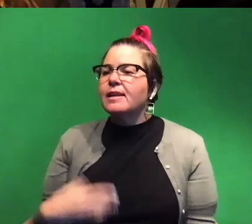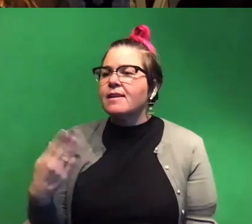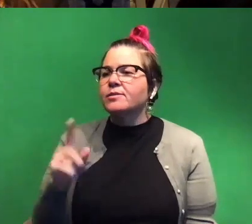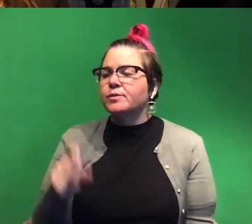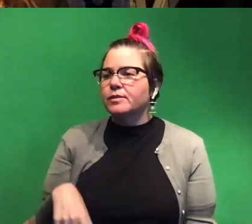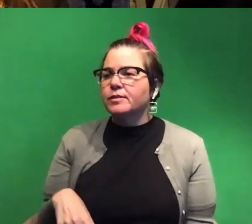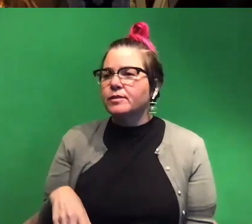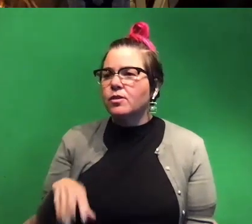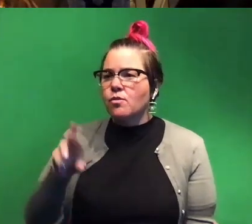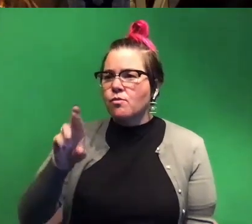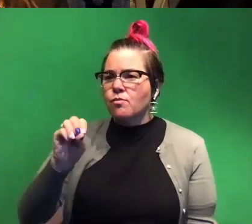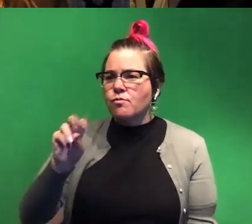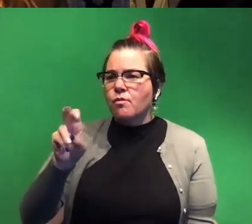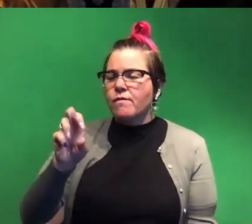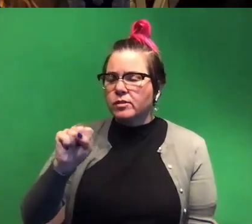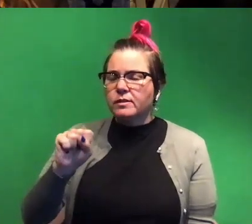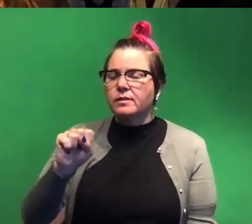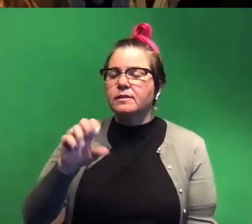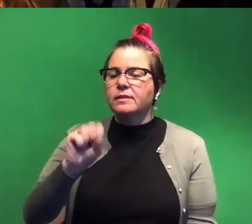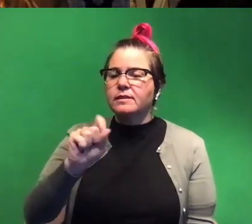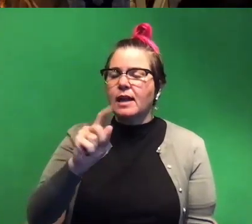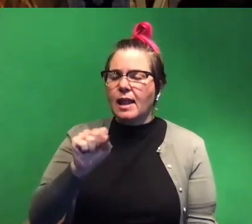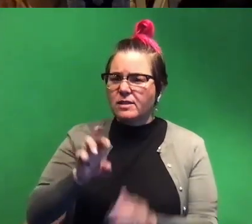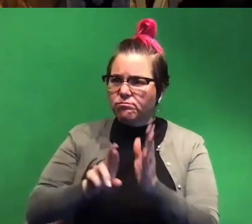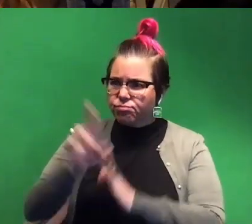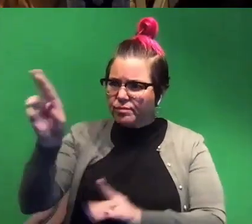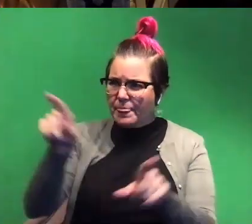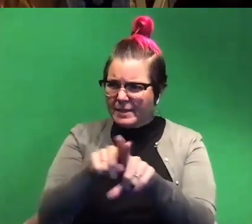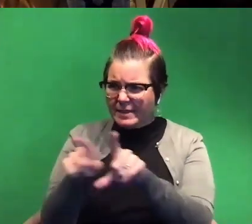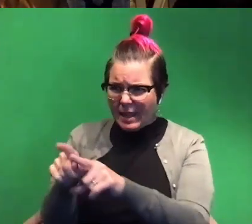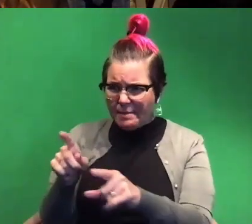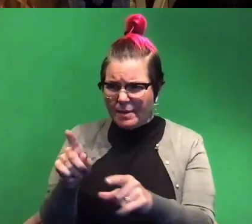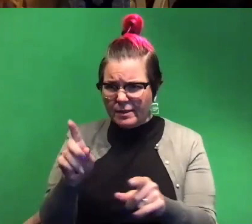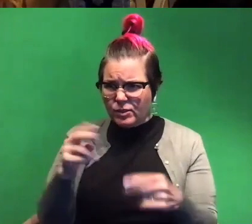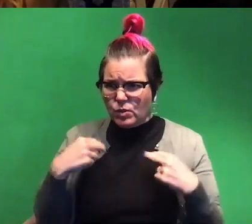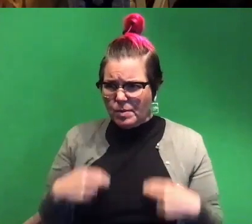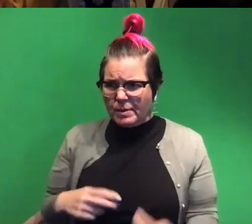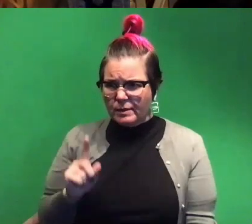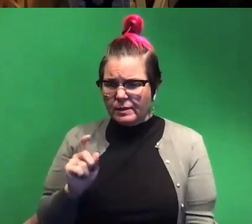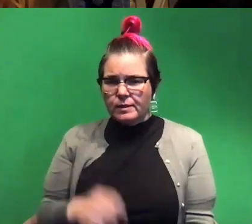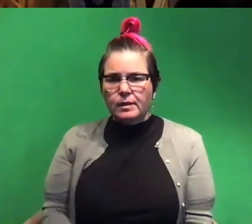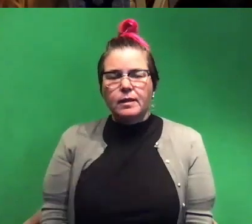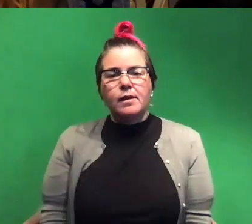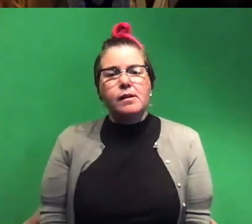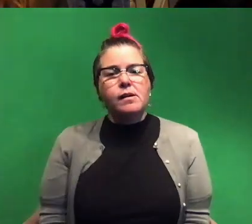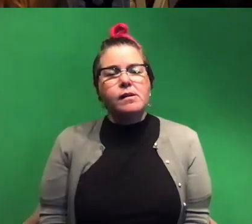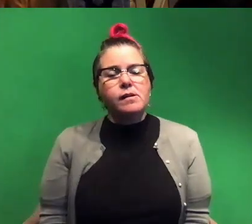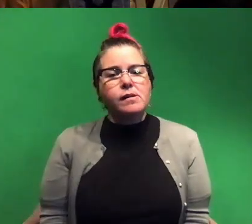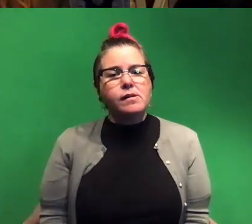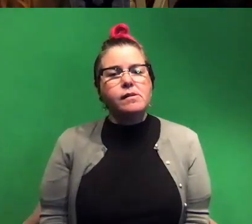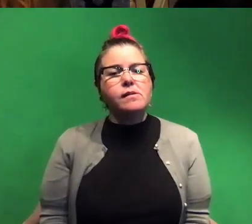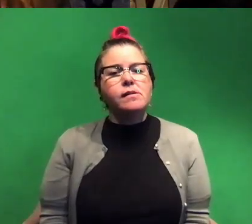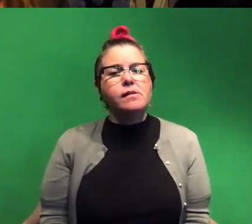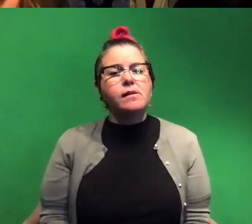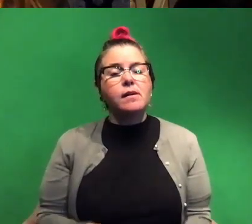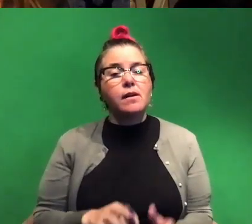are rovers and satellites launched the same way as we launch humans? Um, so are they launched in the